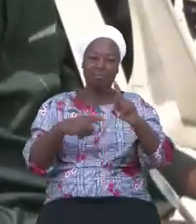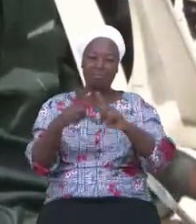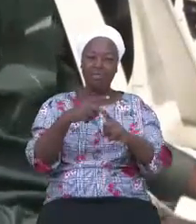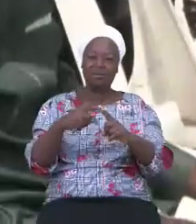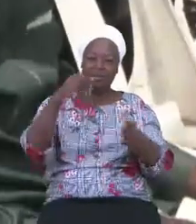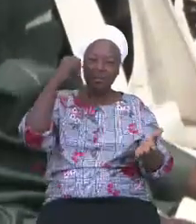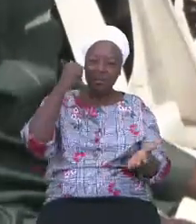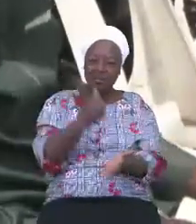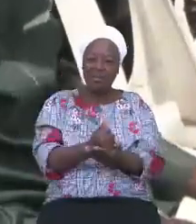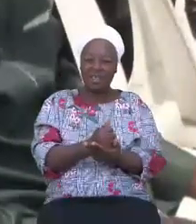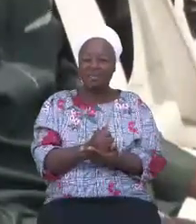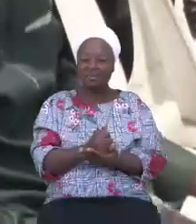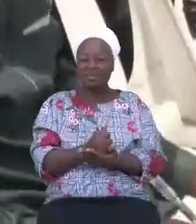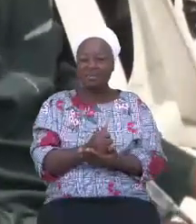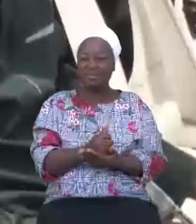Amen.